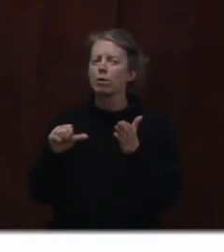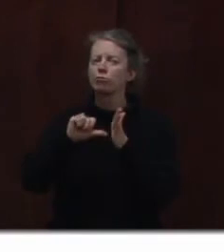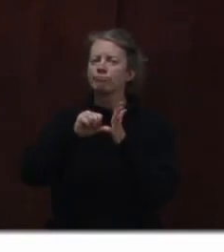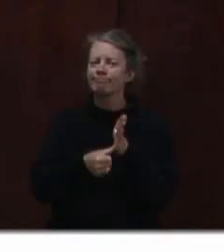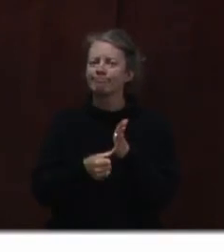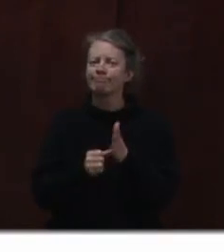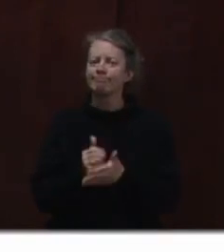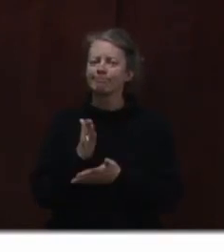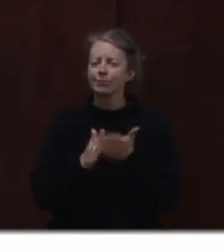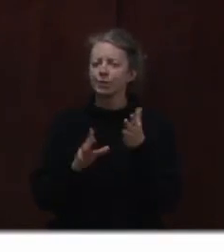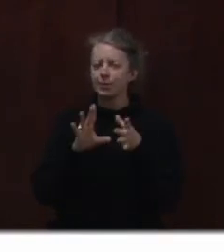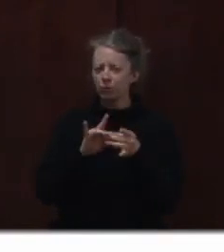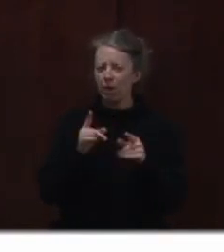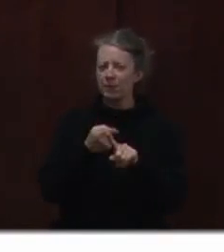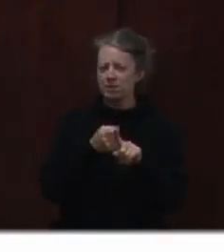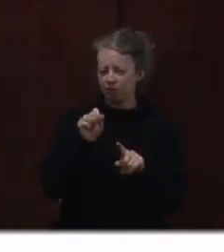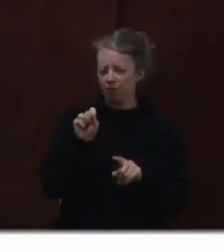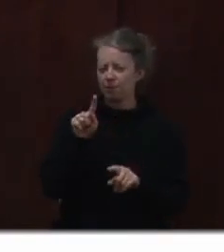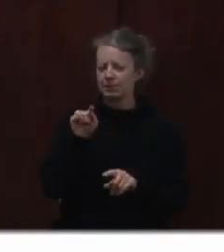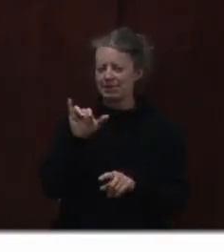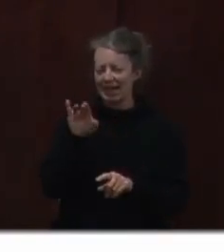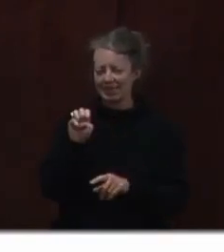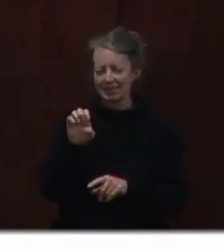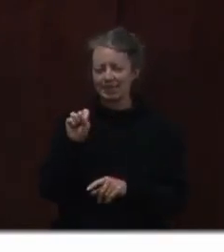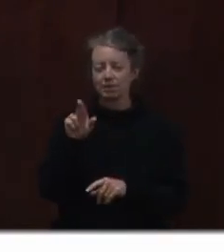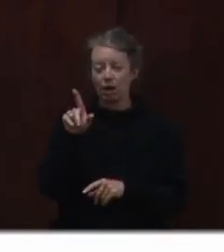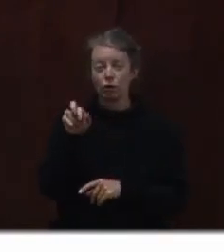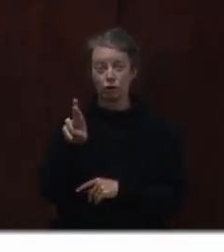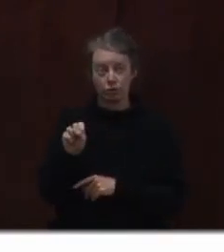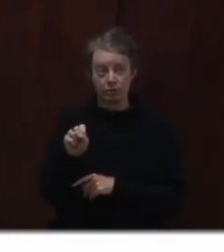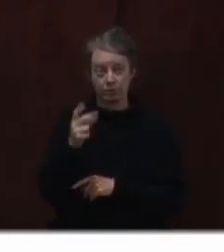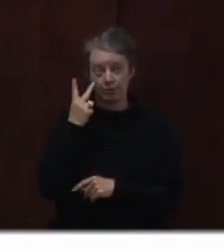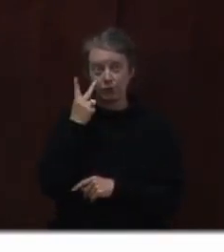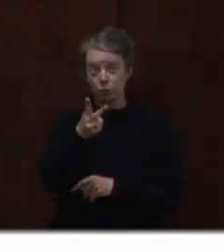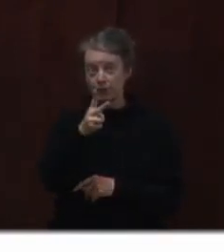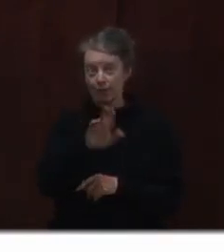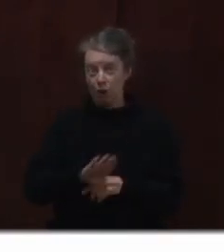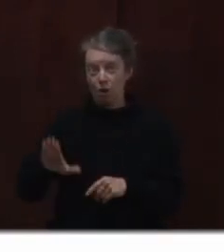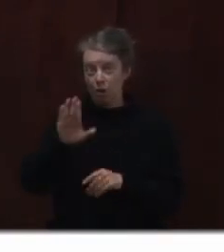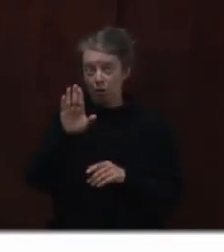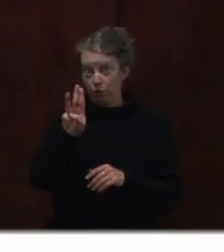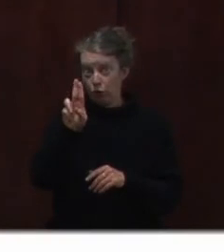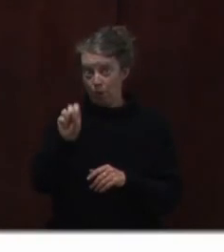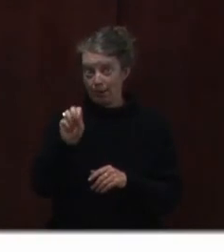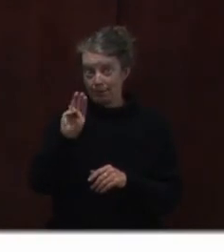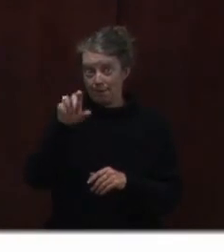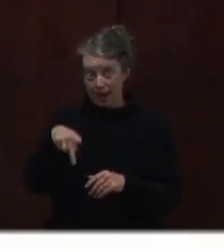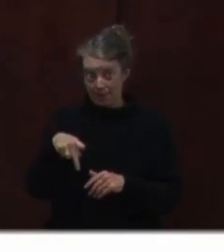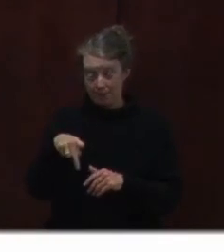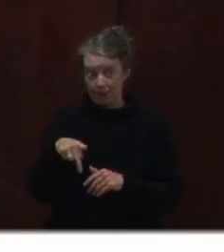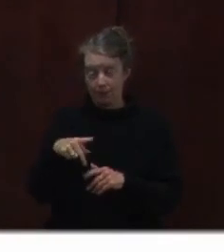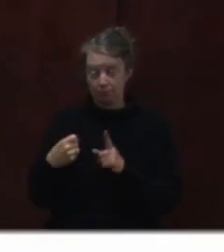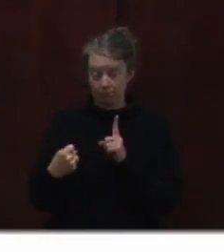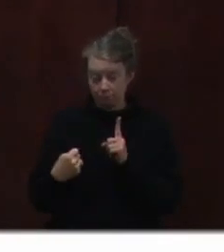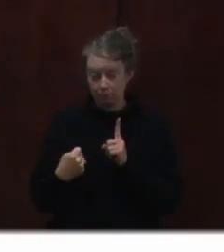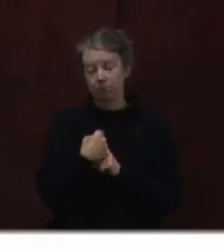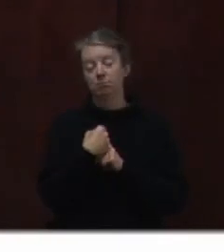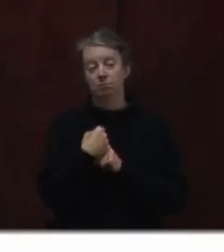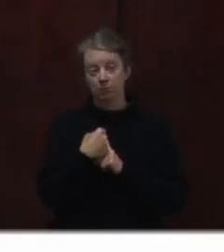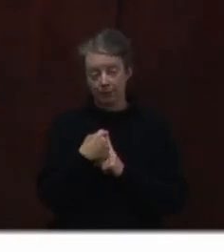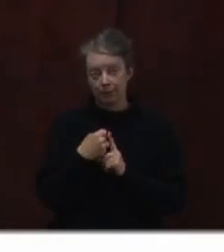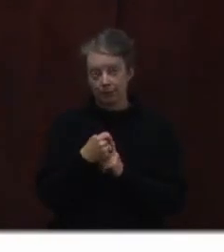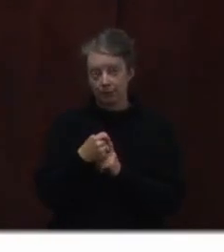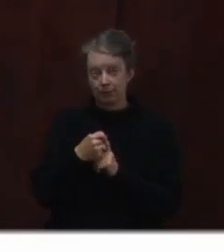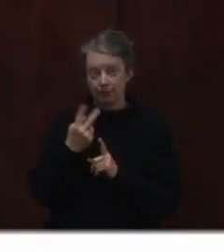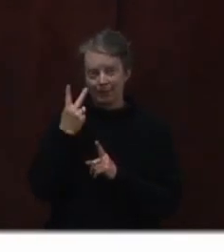that Ms. Saunders made. If you look at the United States, what struck me has been the heterogeneity with which